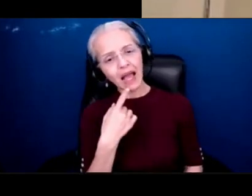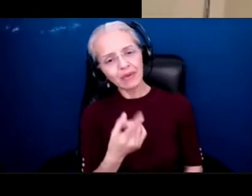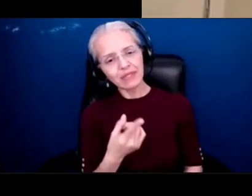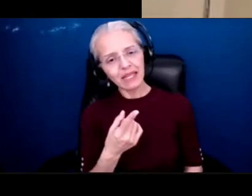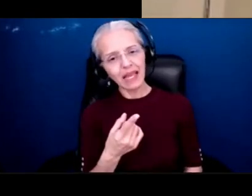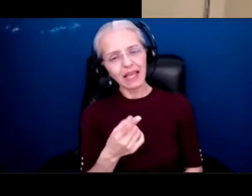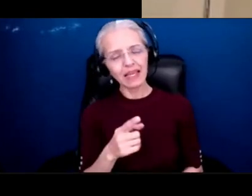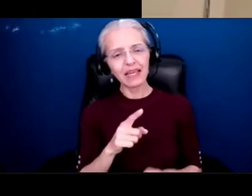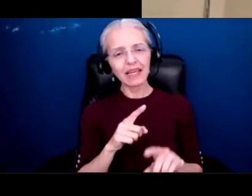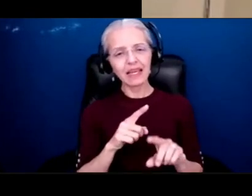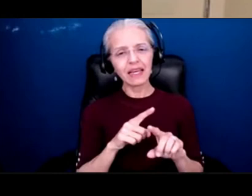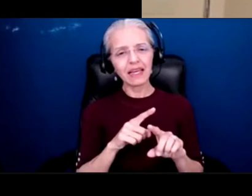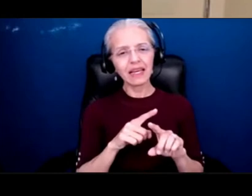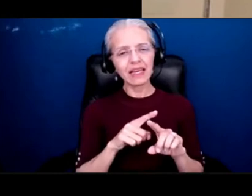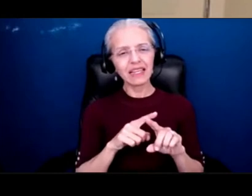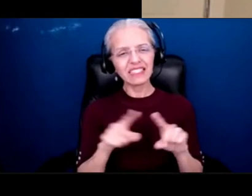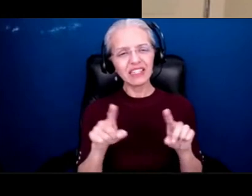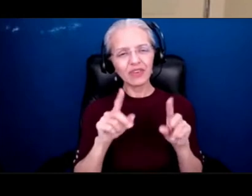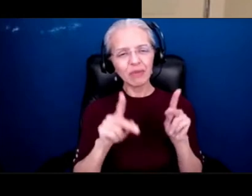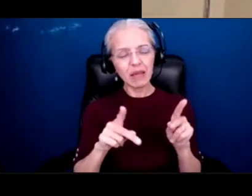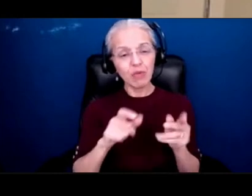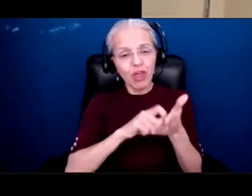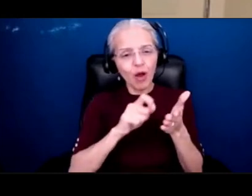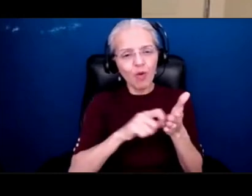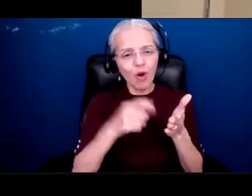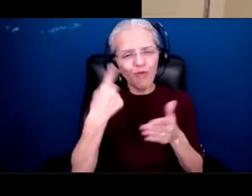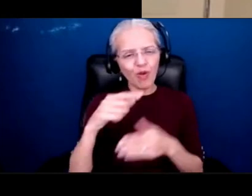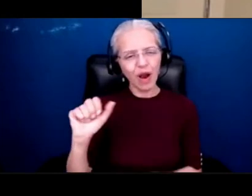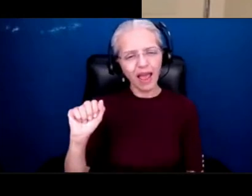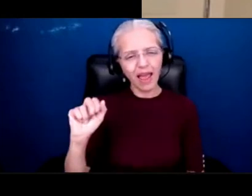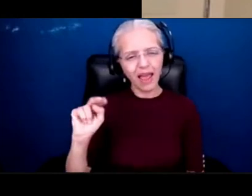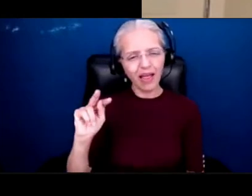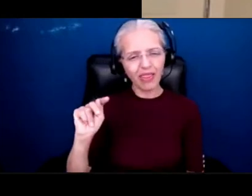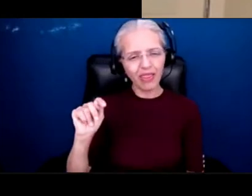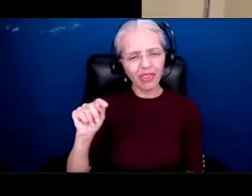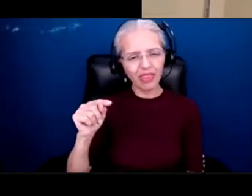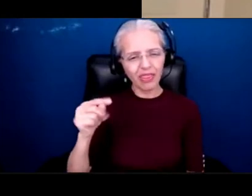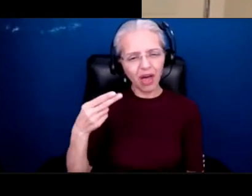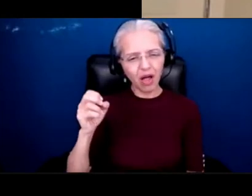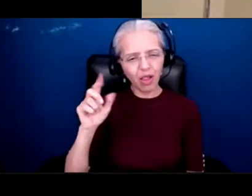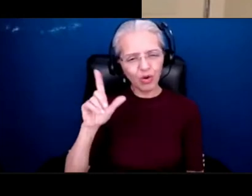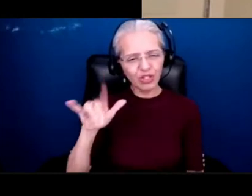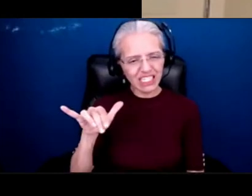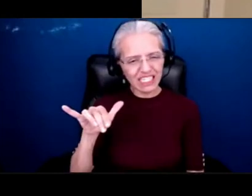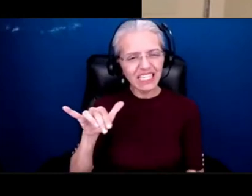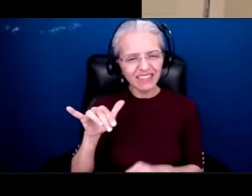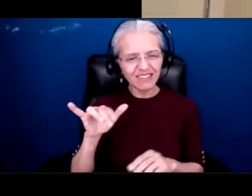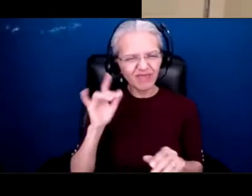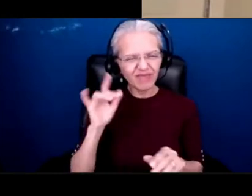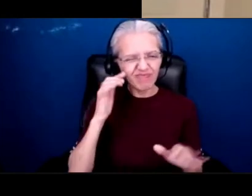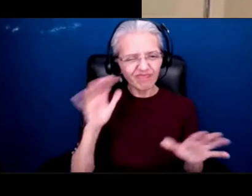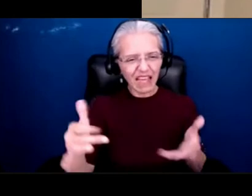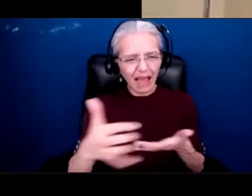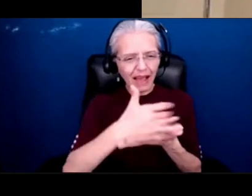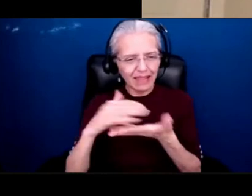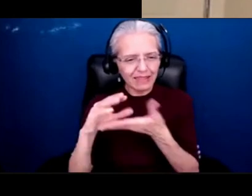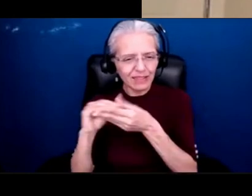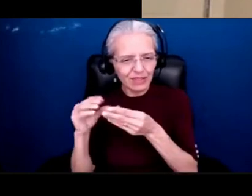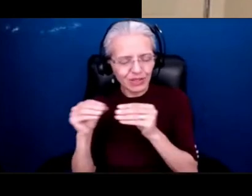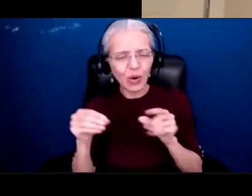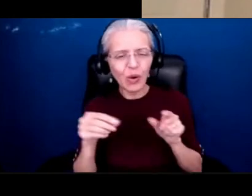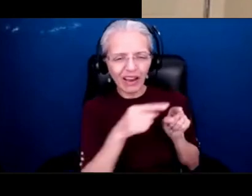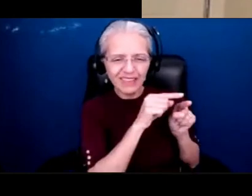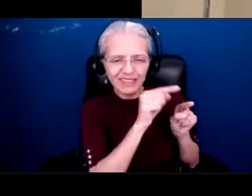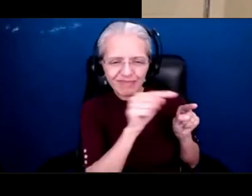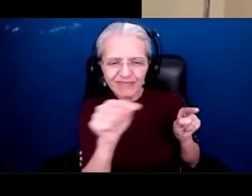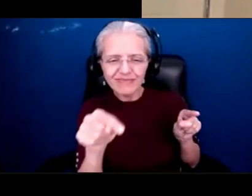the anthologies, the writers that are there, they're people that I admire. So for anybody that's not